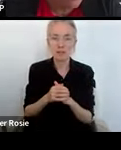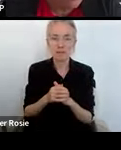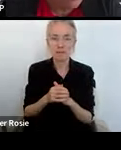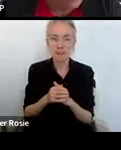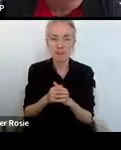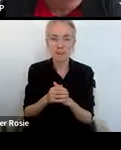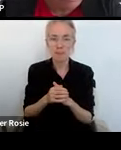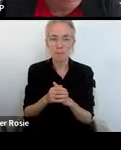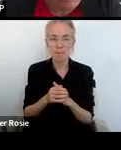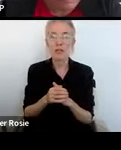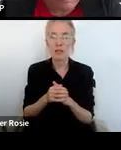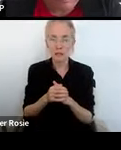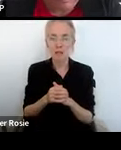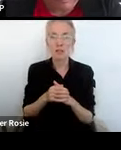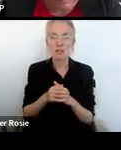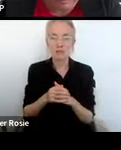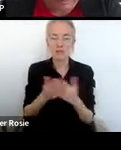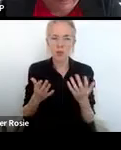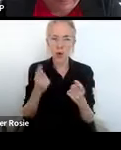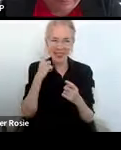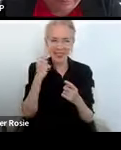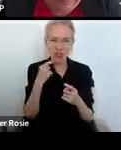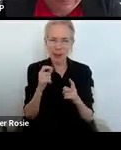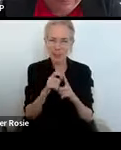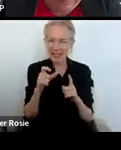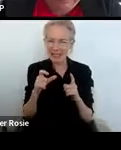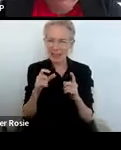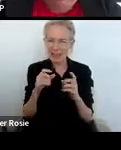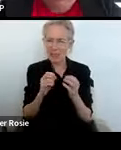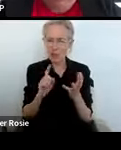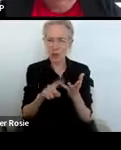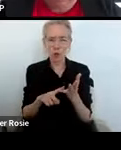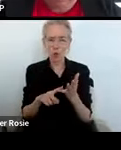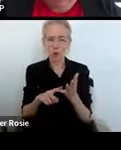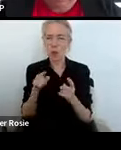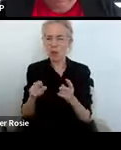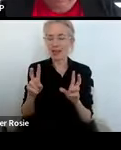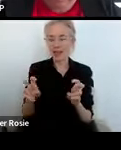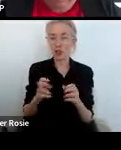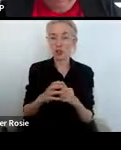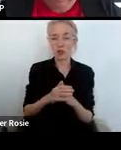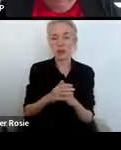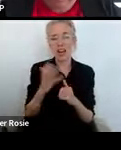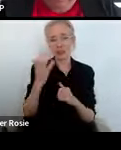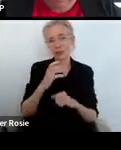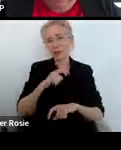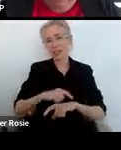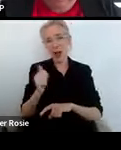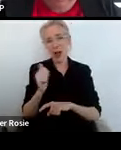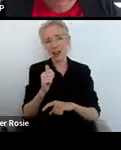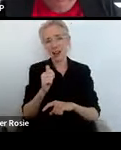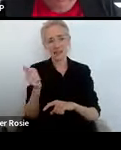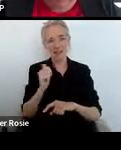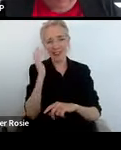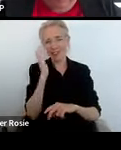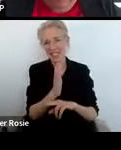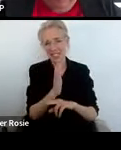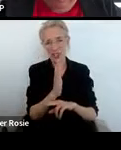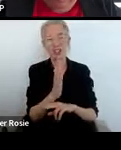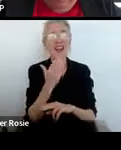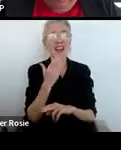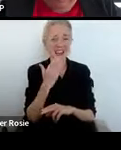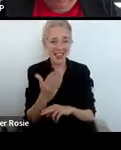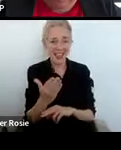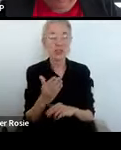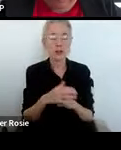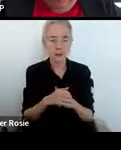well. So I appreciate that. But we do need to move on, unfortunately, to have everyone heard today. Thank you. Thank